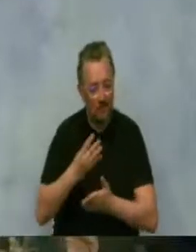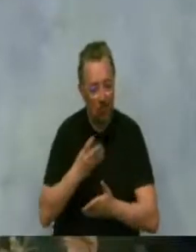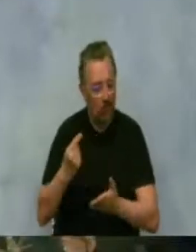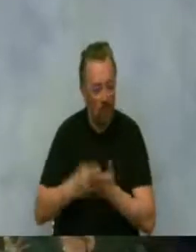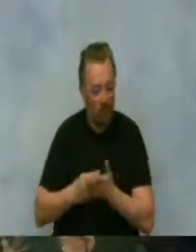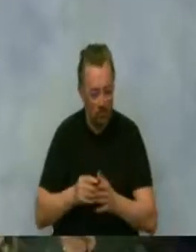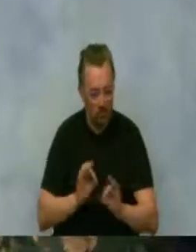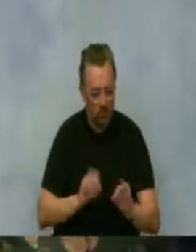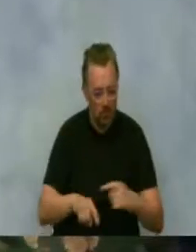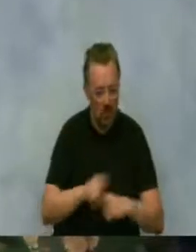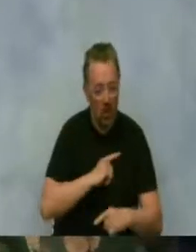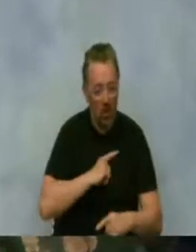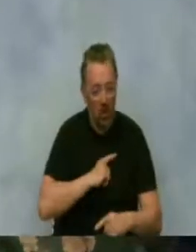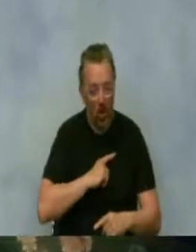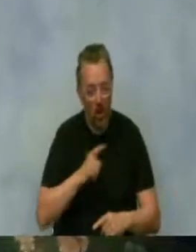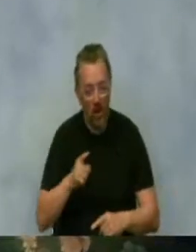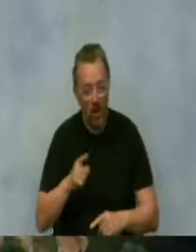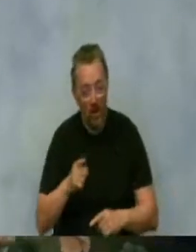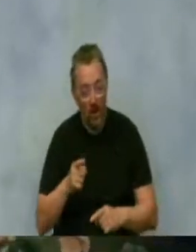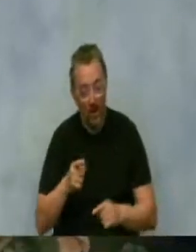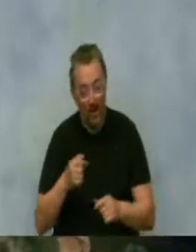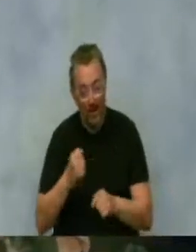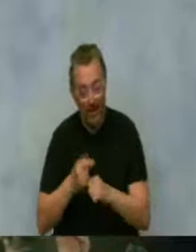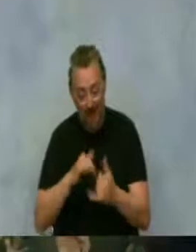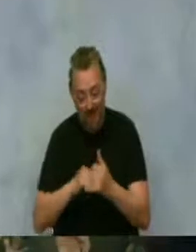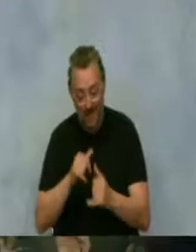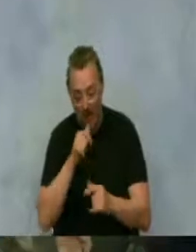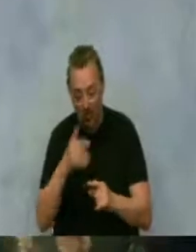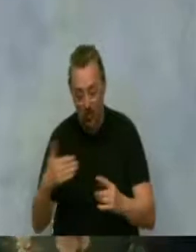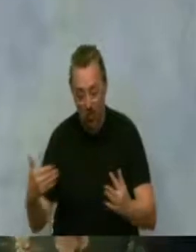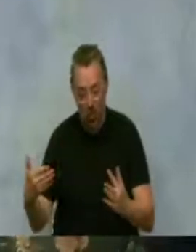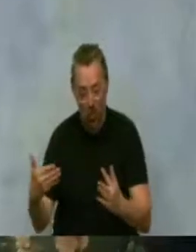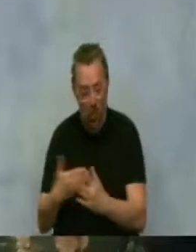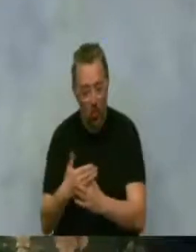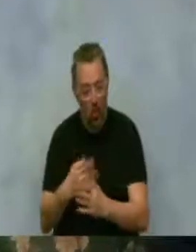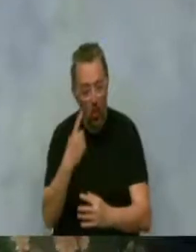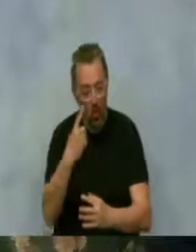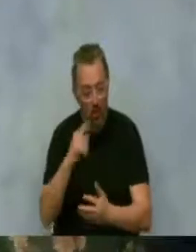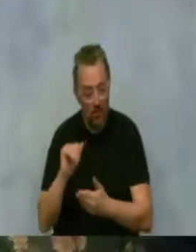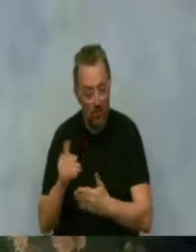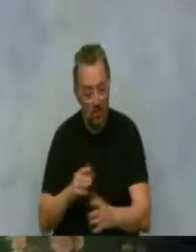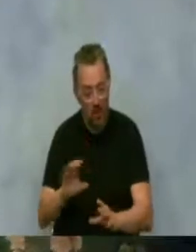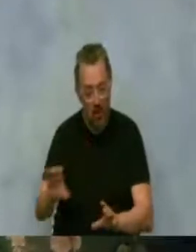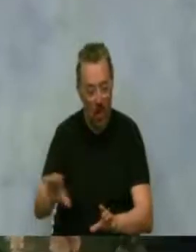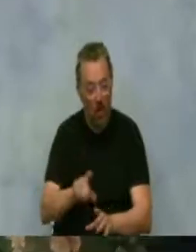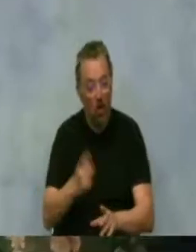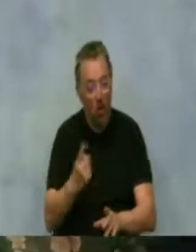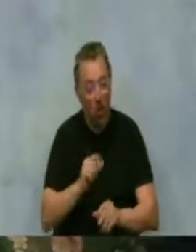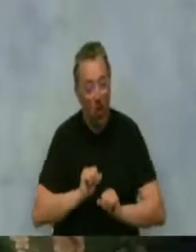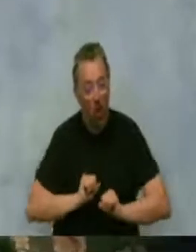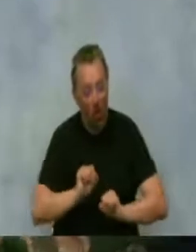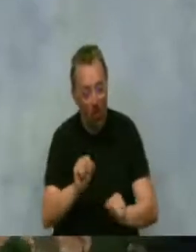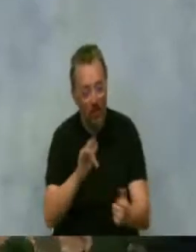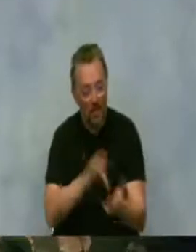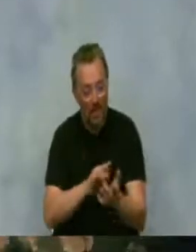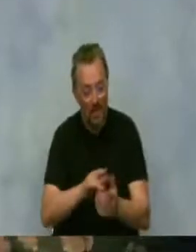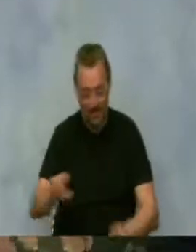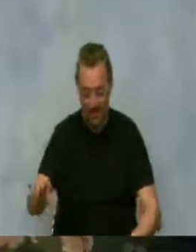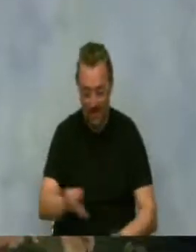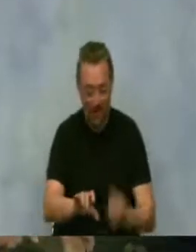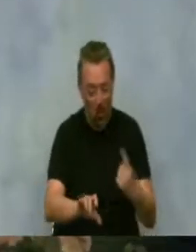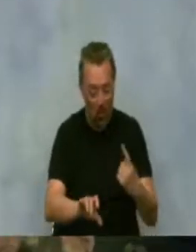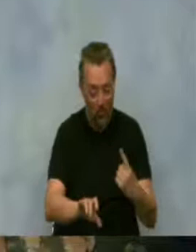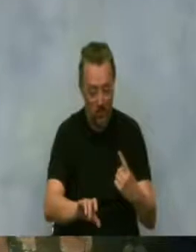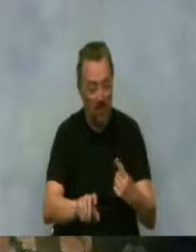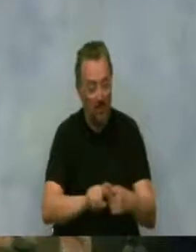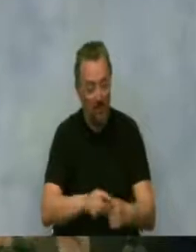the utilities came through as one supply through the owner of the site. So they were only getting